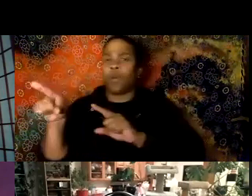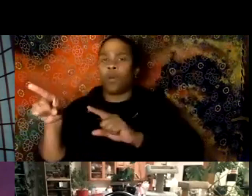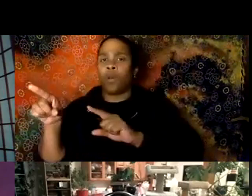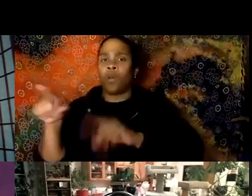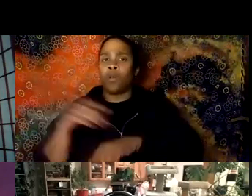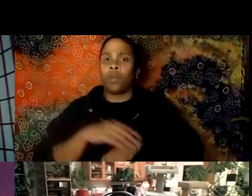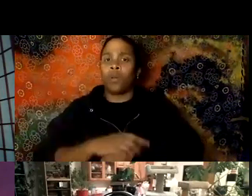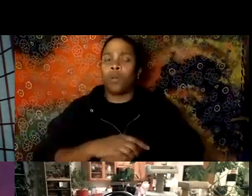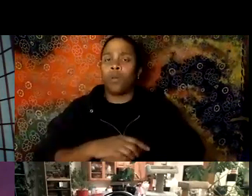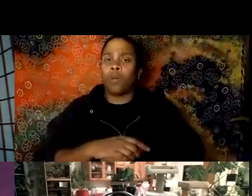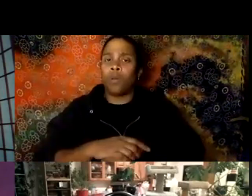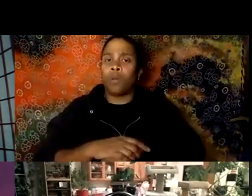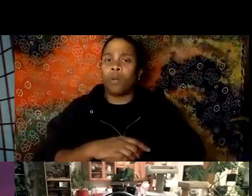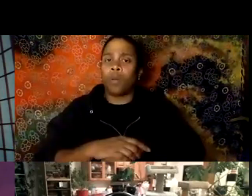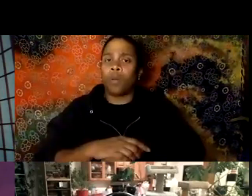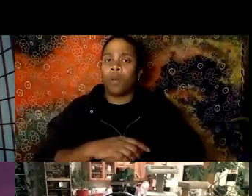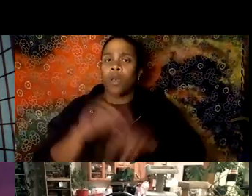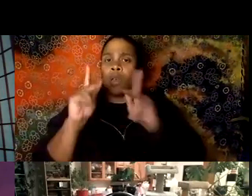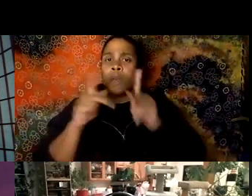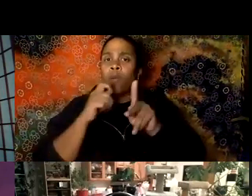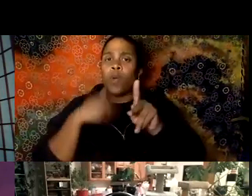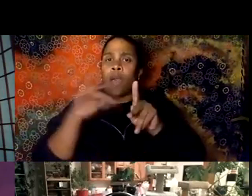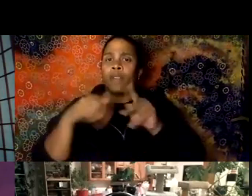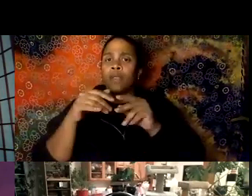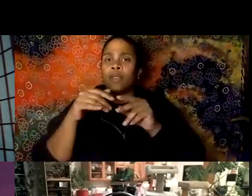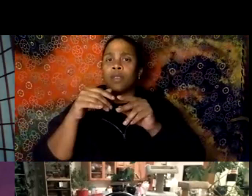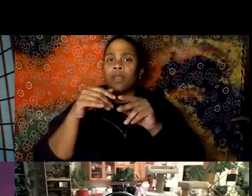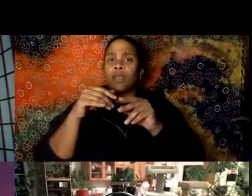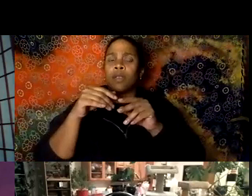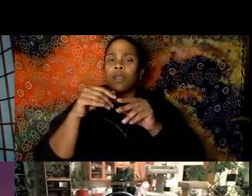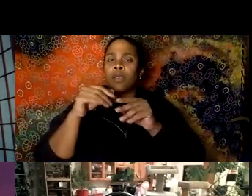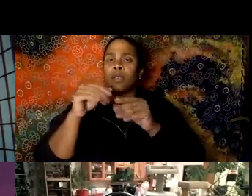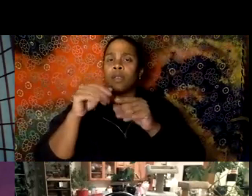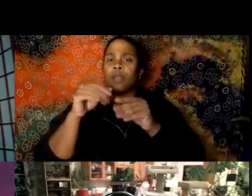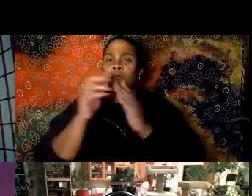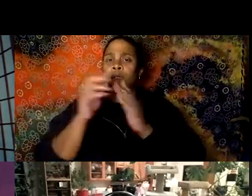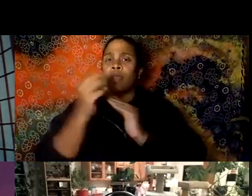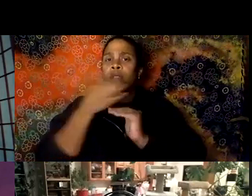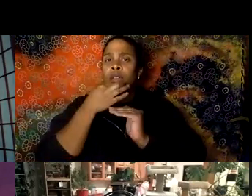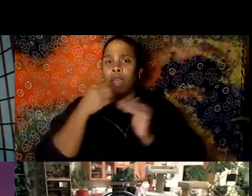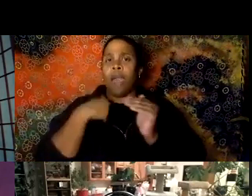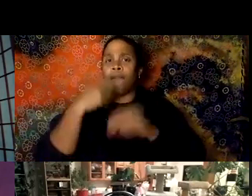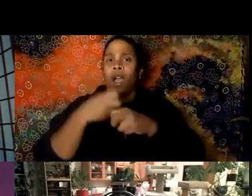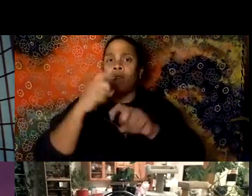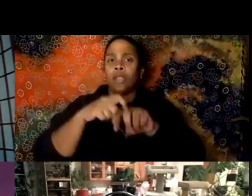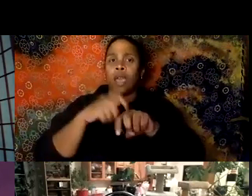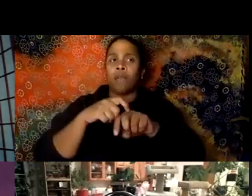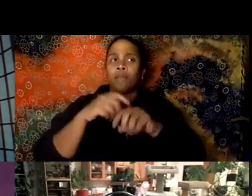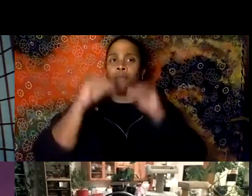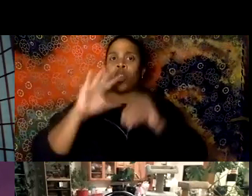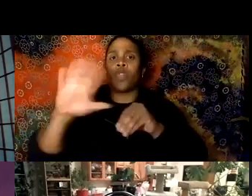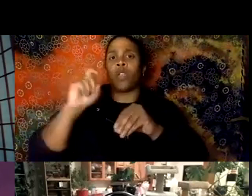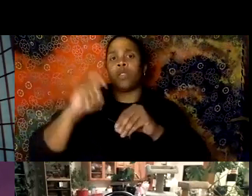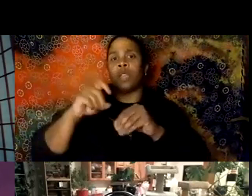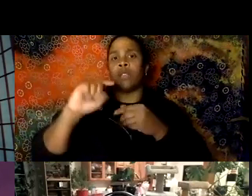second, people that have this talent second have a harder time putting their own needs first, right? So really honoring and taking